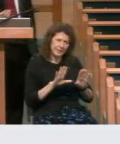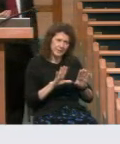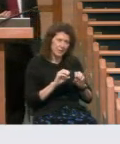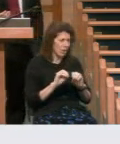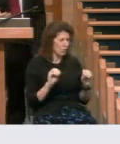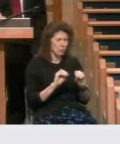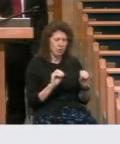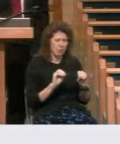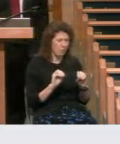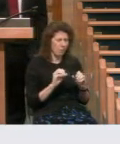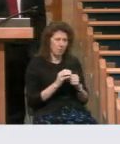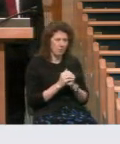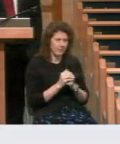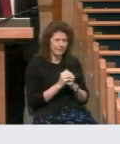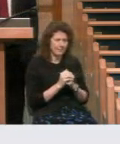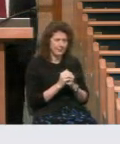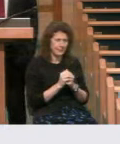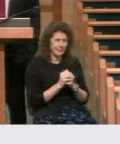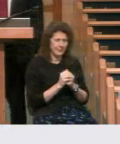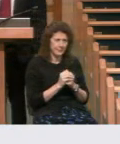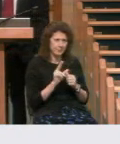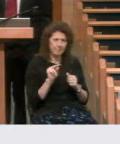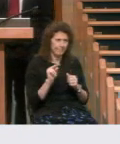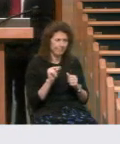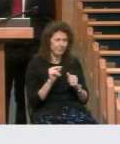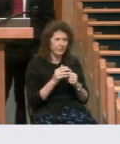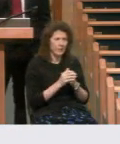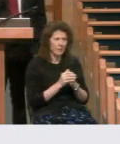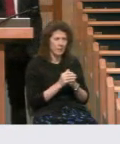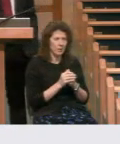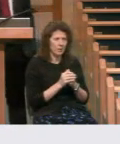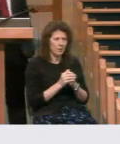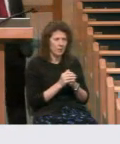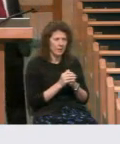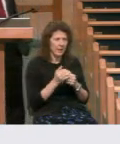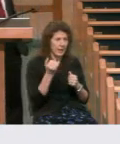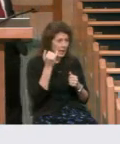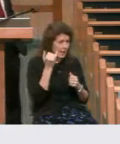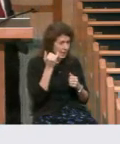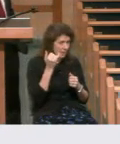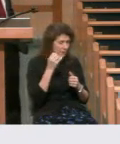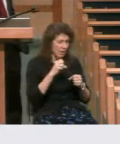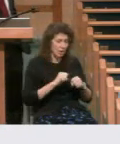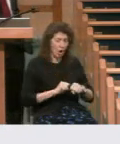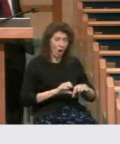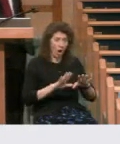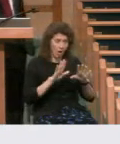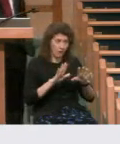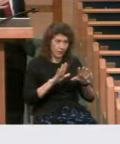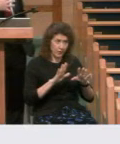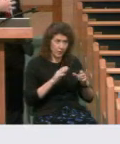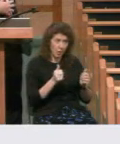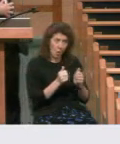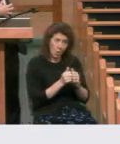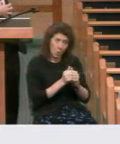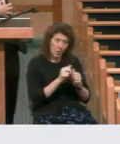By no means. And Ornan is offering this to the king. Whose sacrifice would it have been had Ornan done this? It would